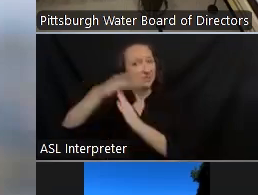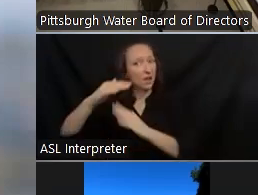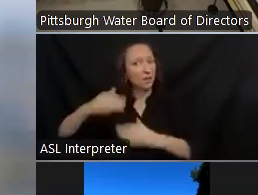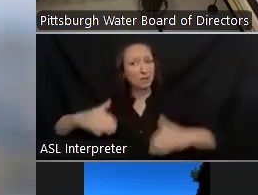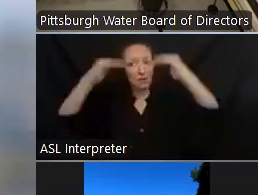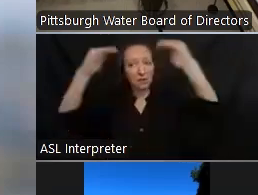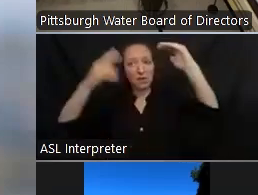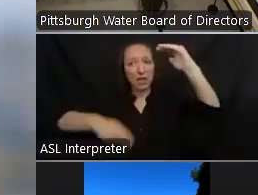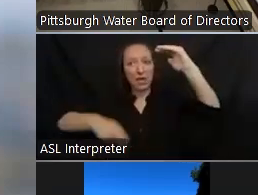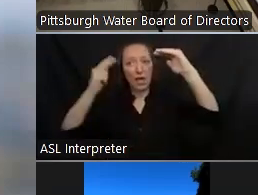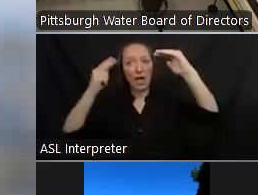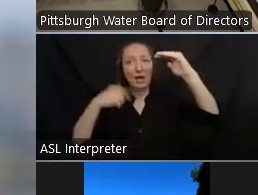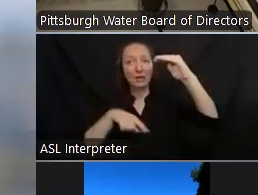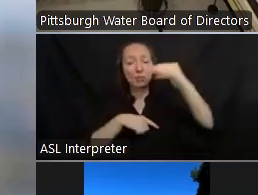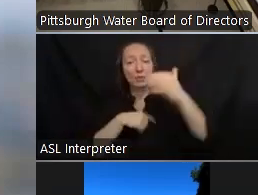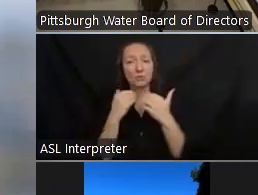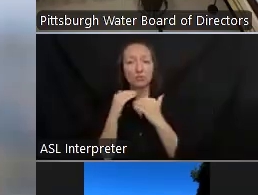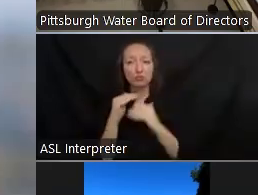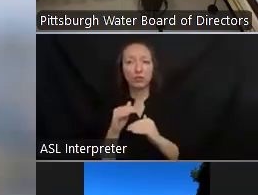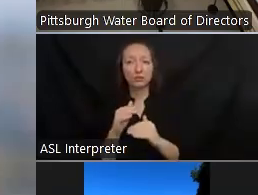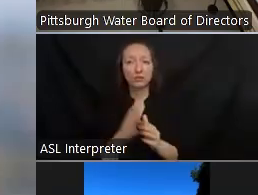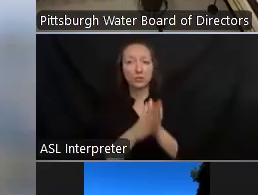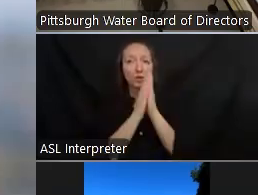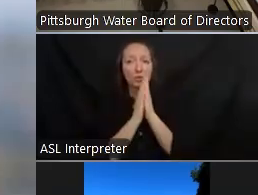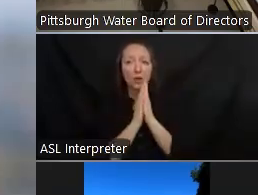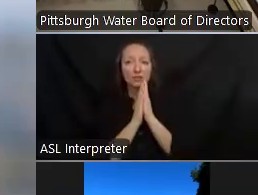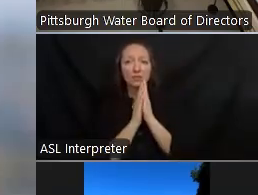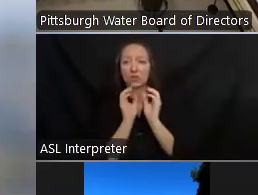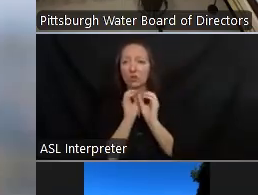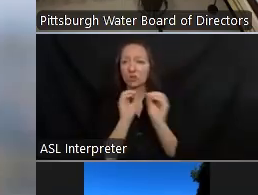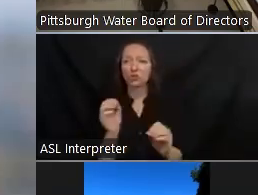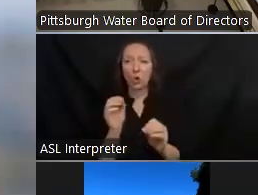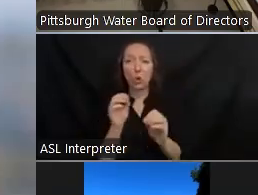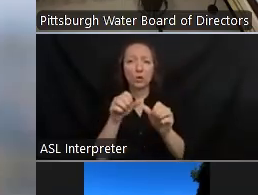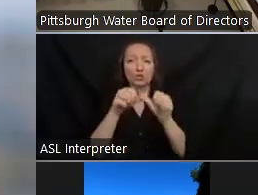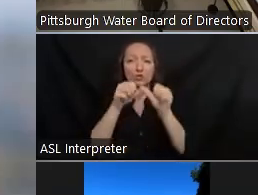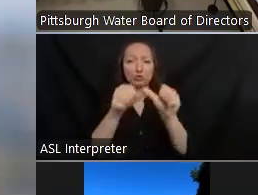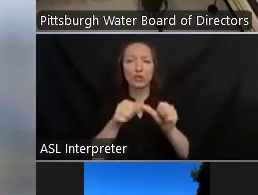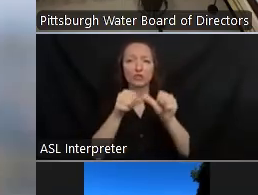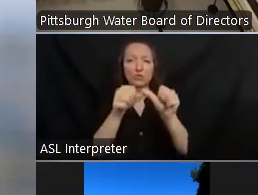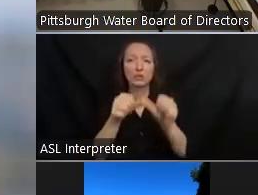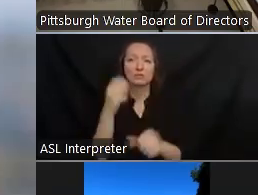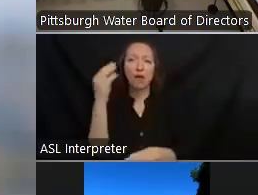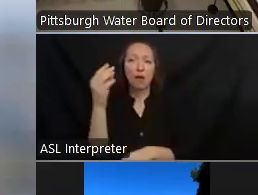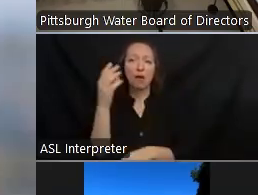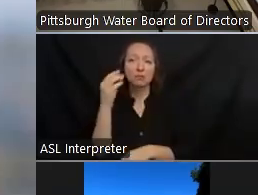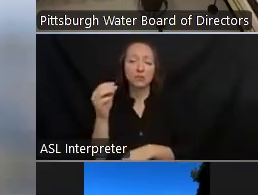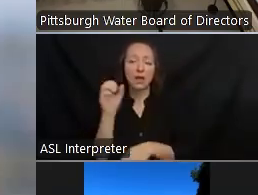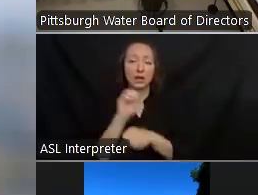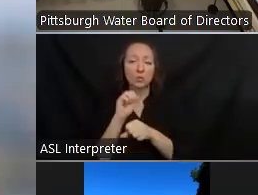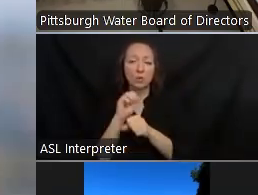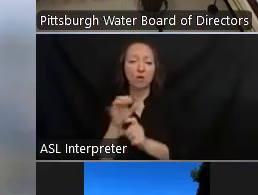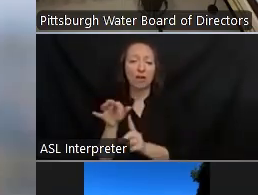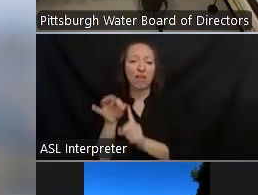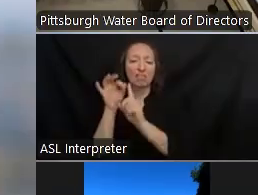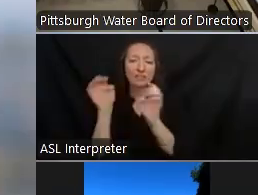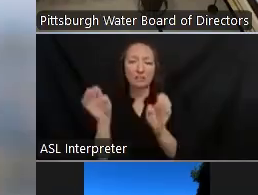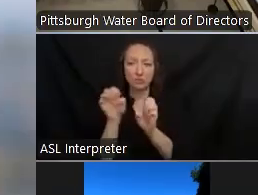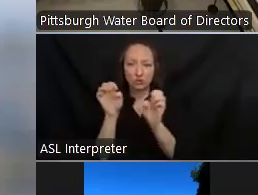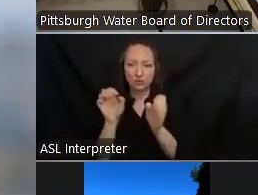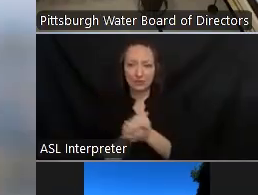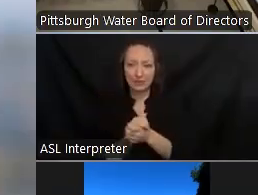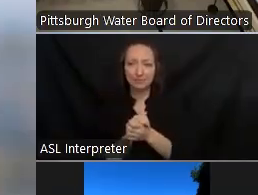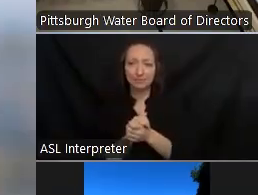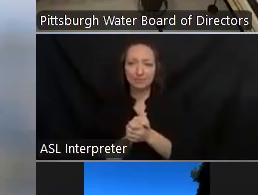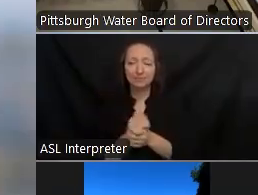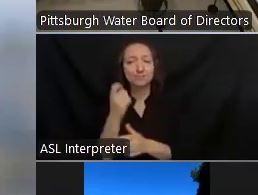ask that we don't have any strenuous outside work occurring except unless it's an emergency in nature. So during that last